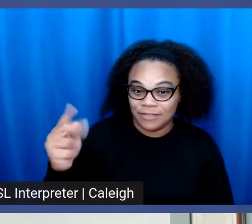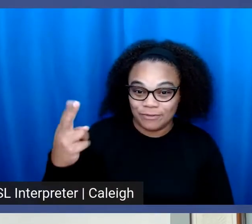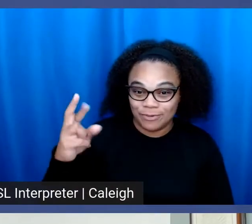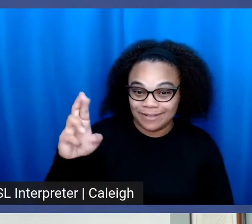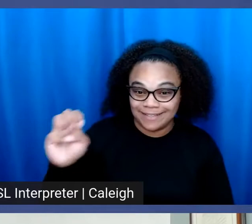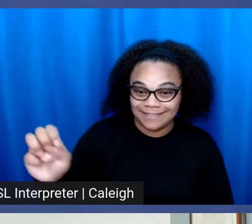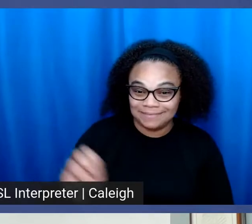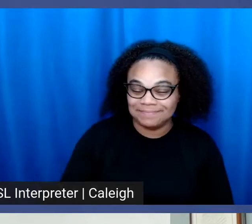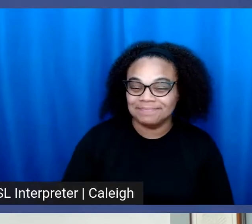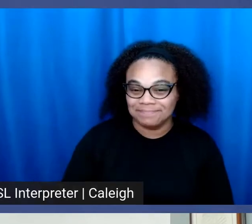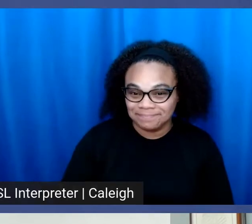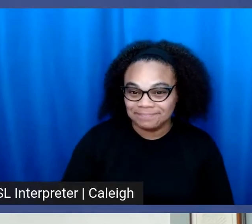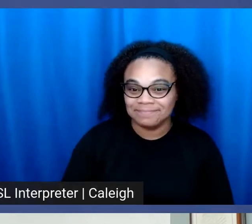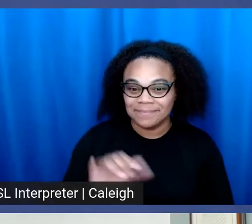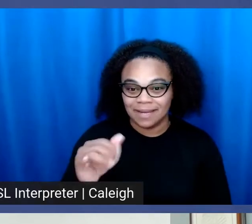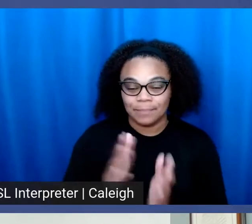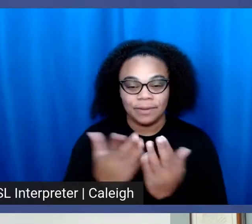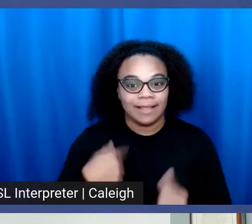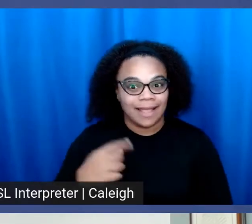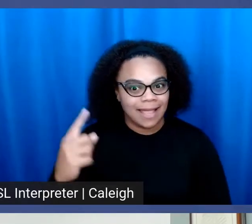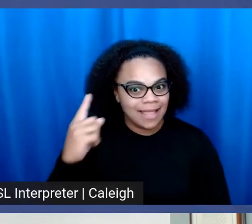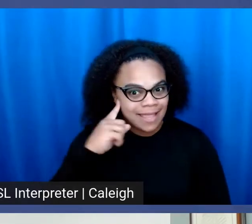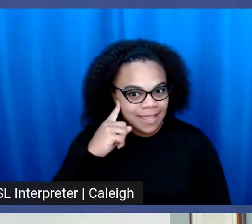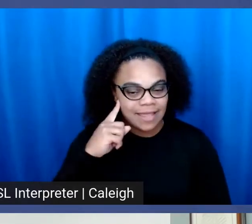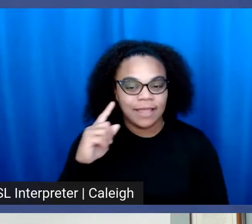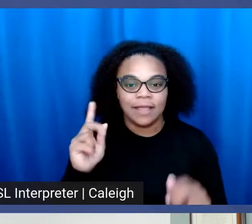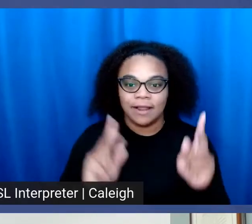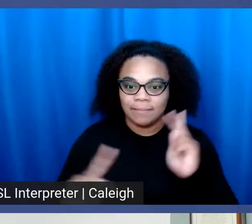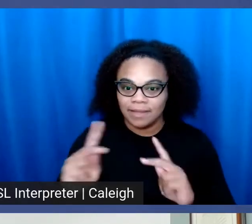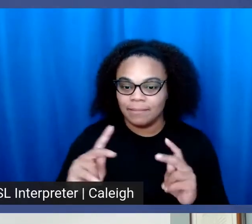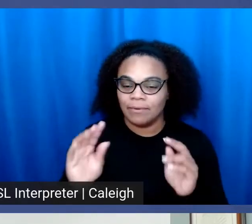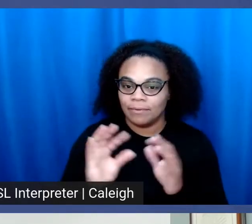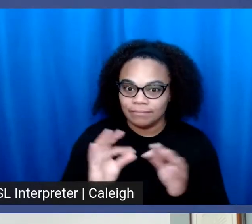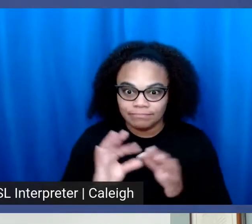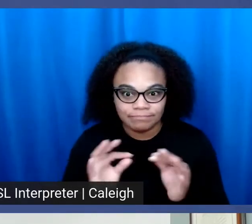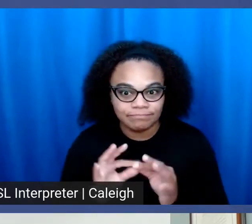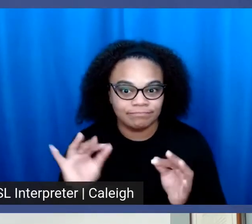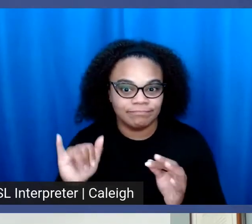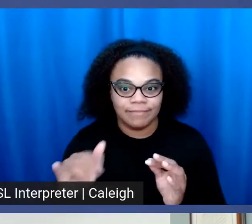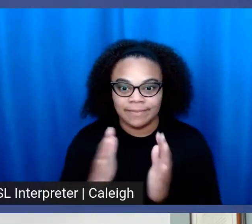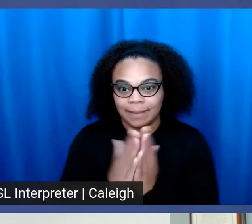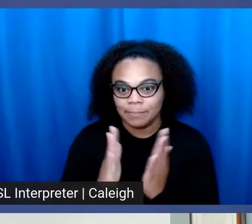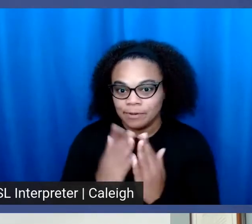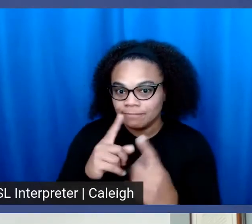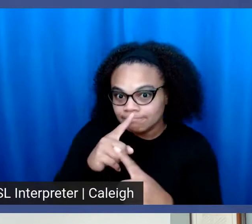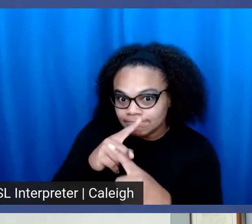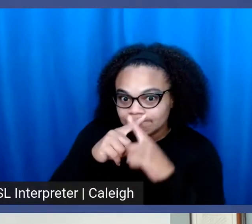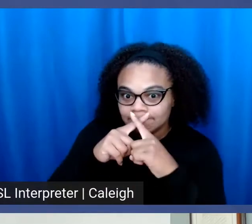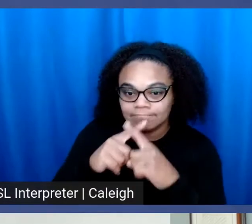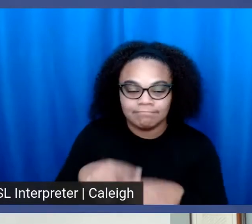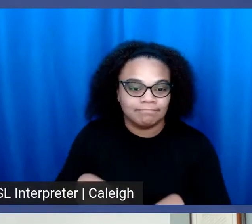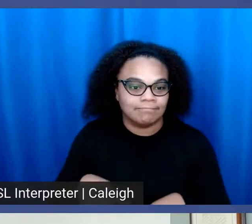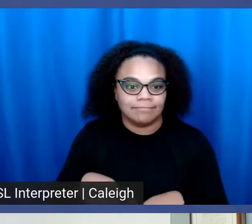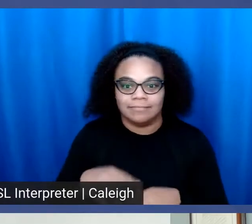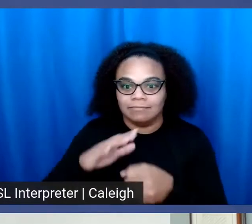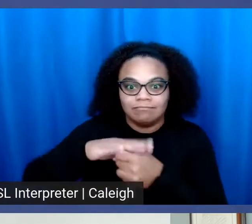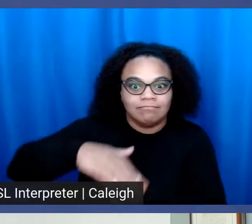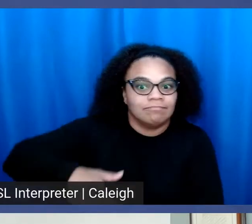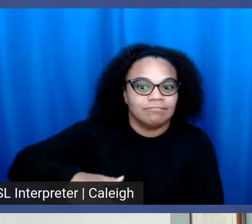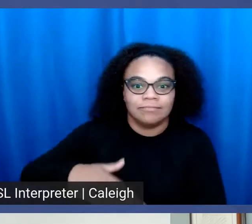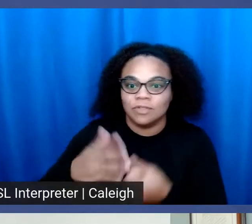I hear people talk about it and that it's censored and that they don't want their children exposed to it.